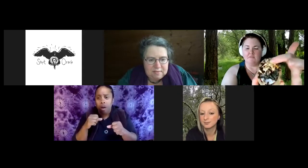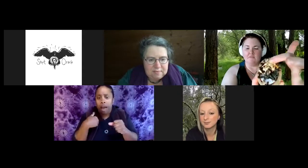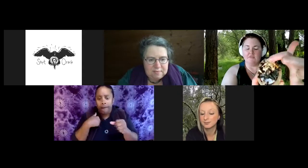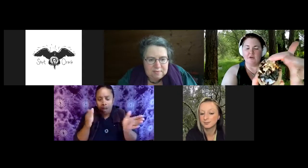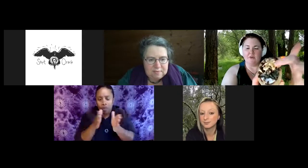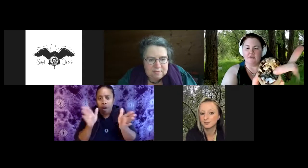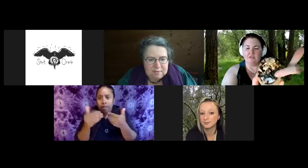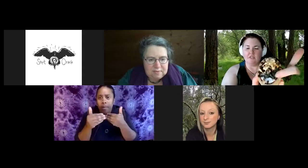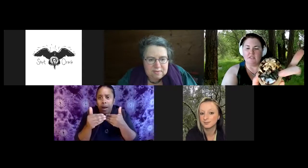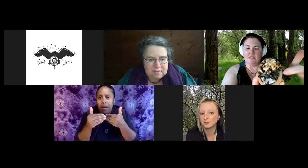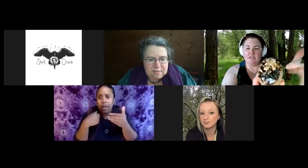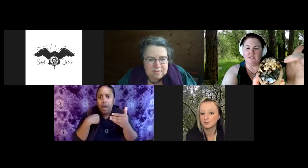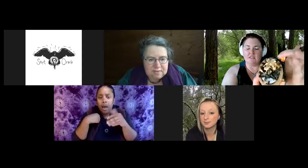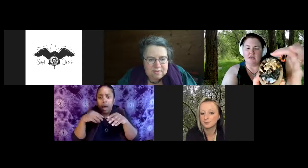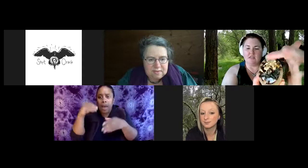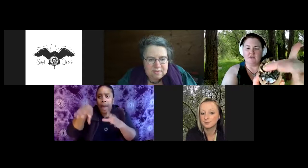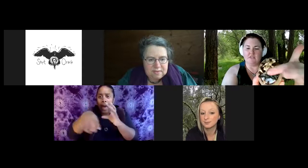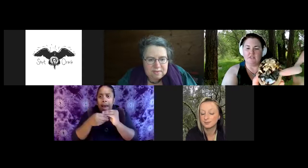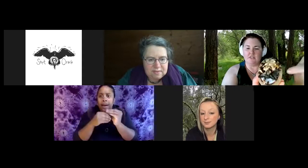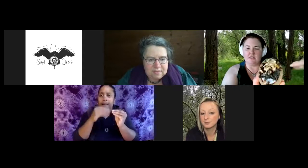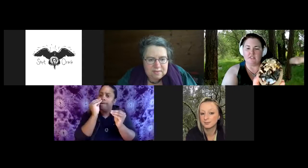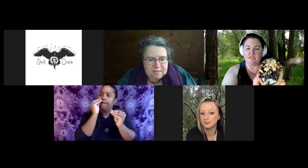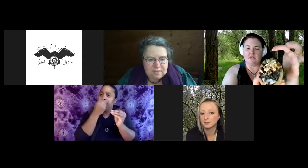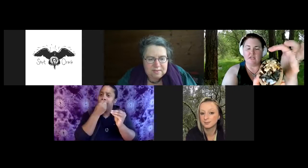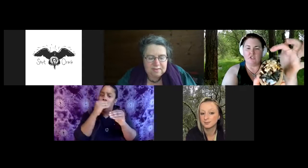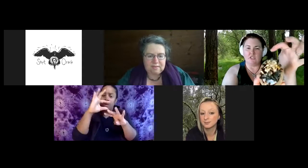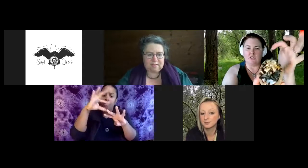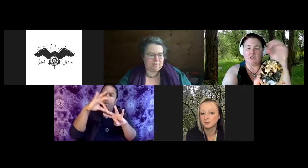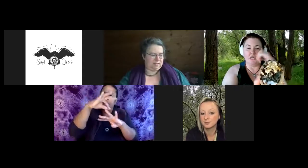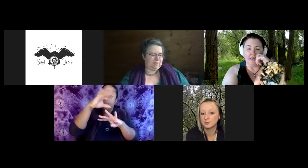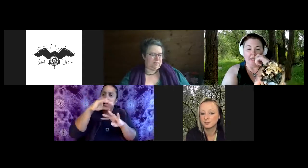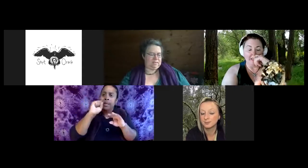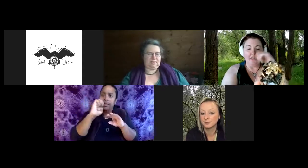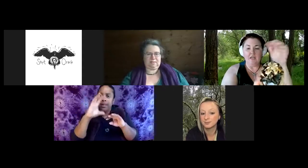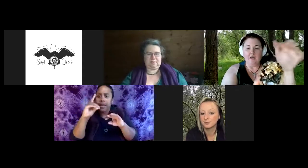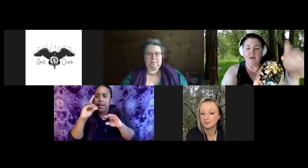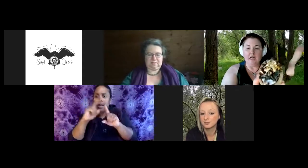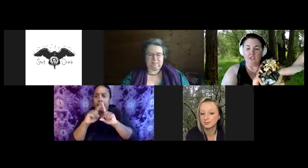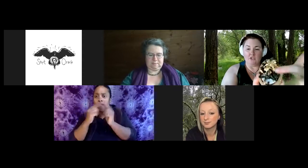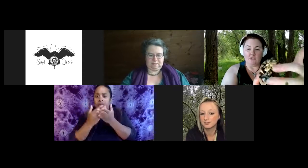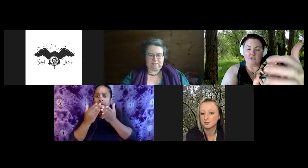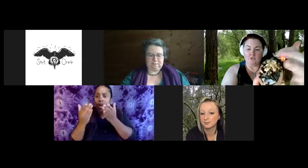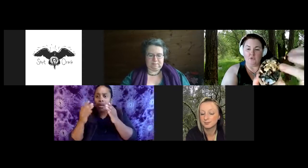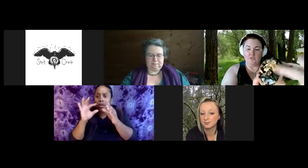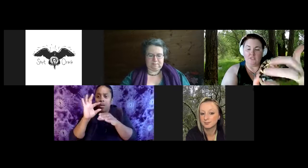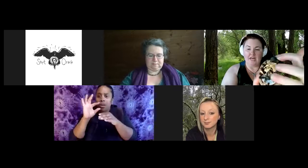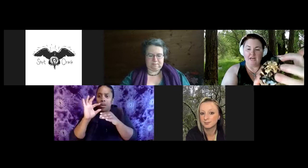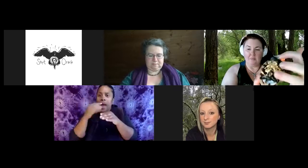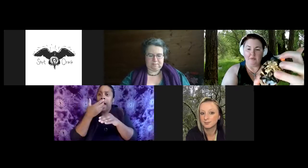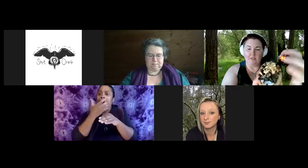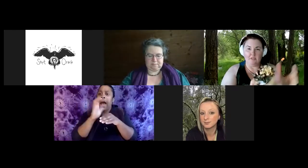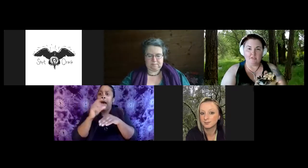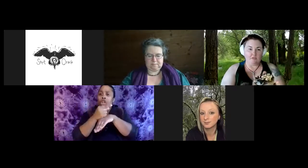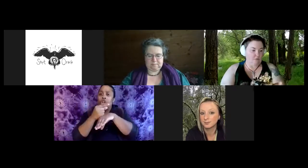took flower petals and seeds and different things and actually hot glued it to